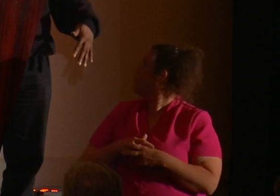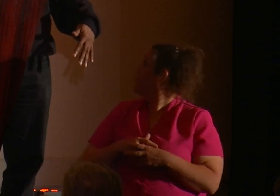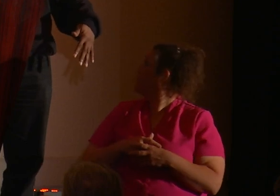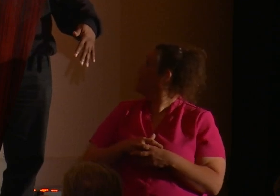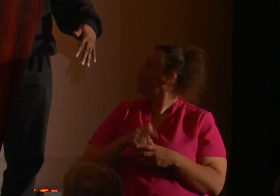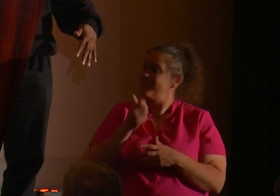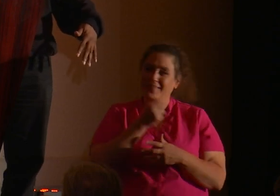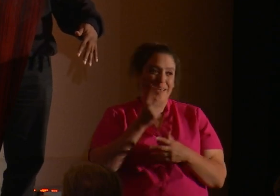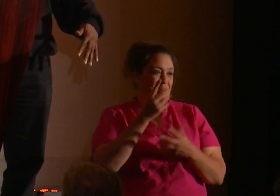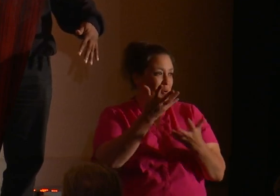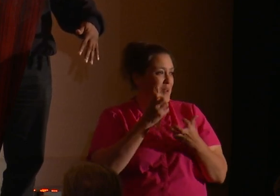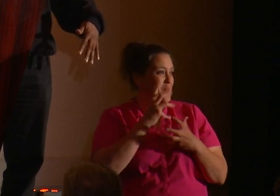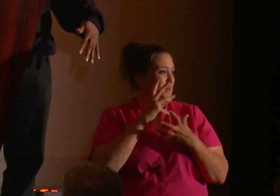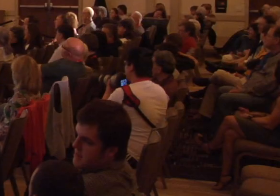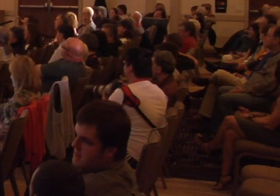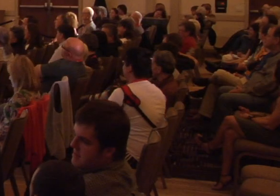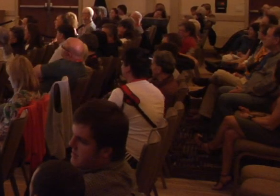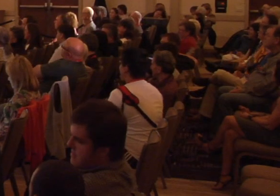Ghost?